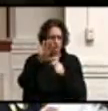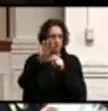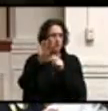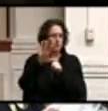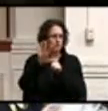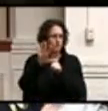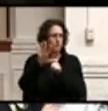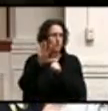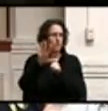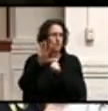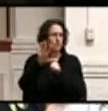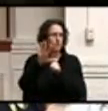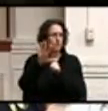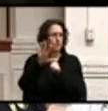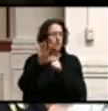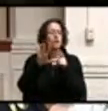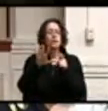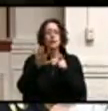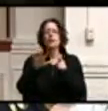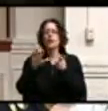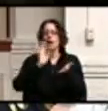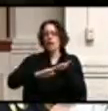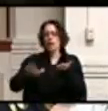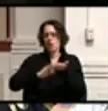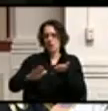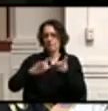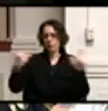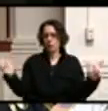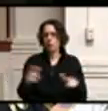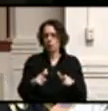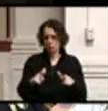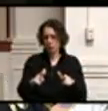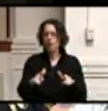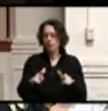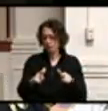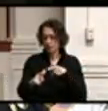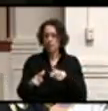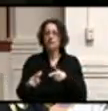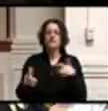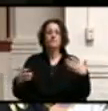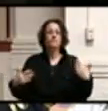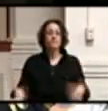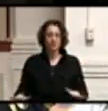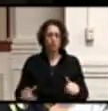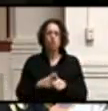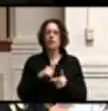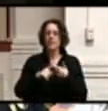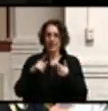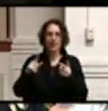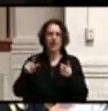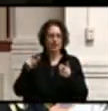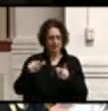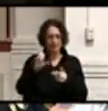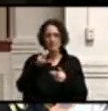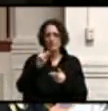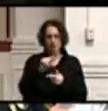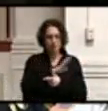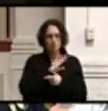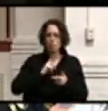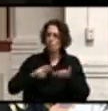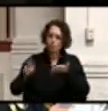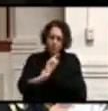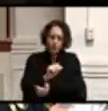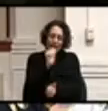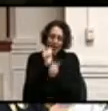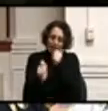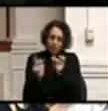our reduction in force. And what happened is, over time, we actually came to the